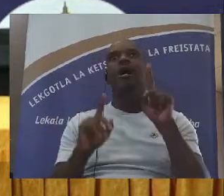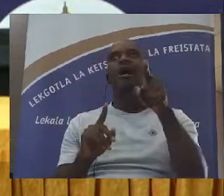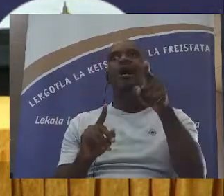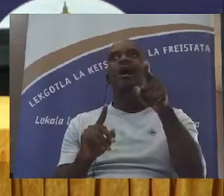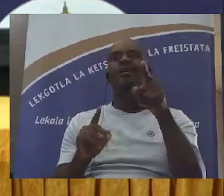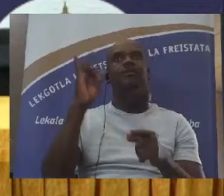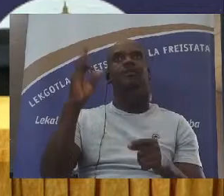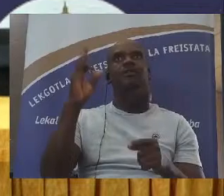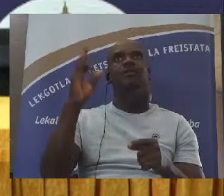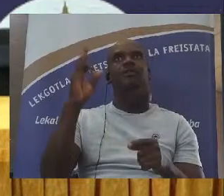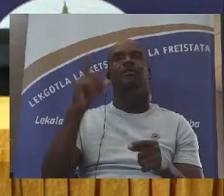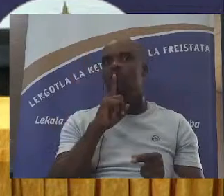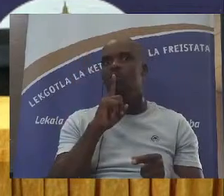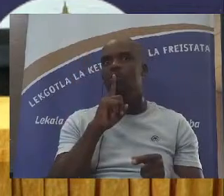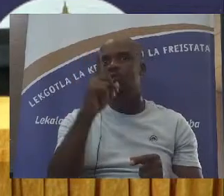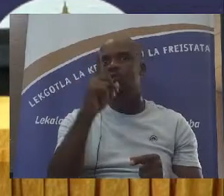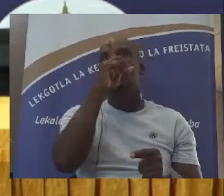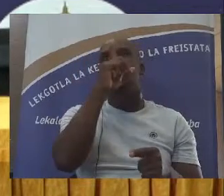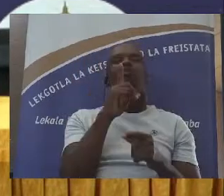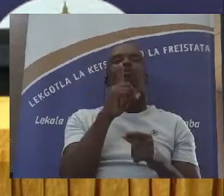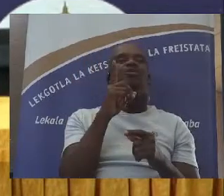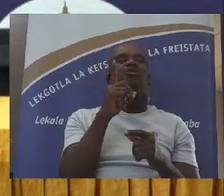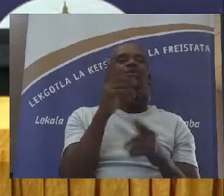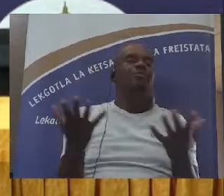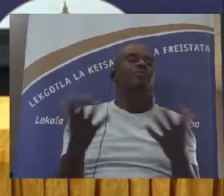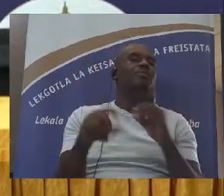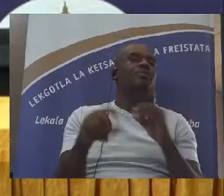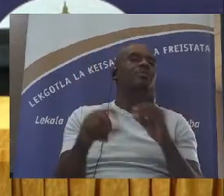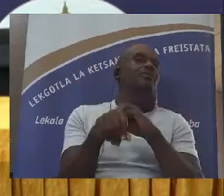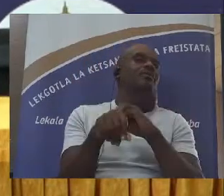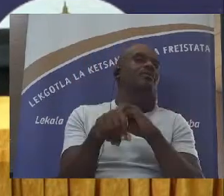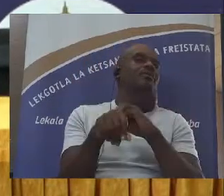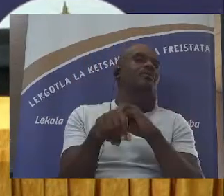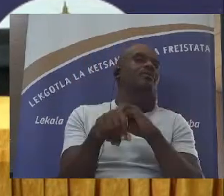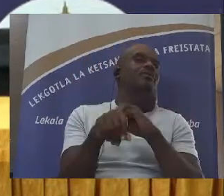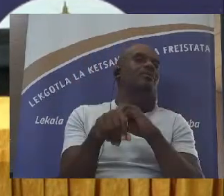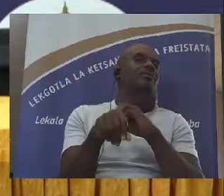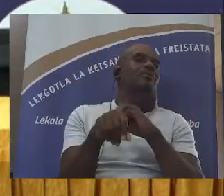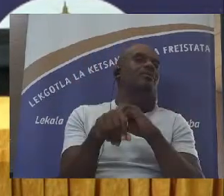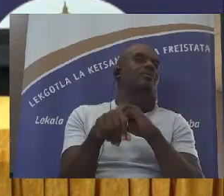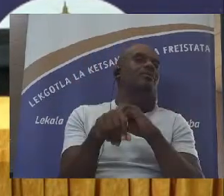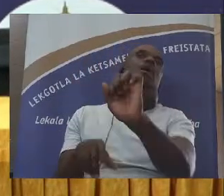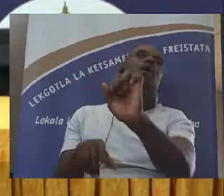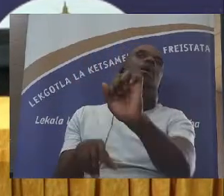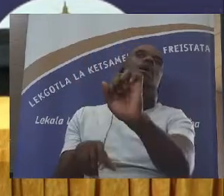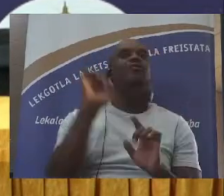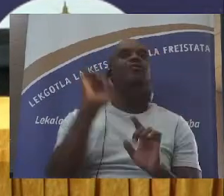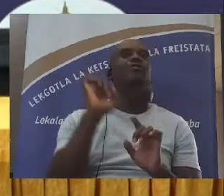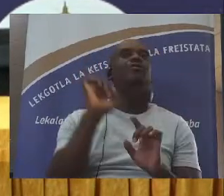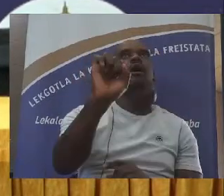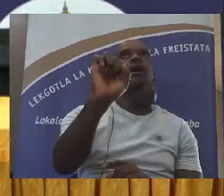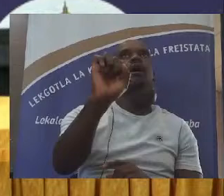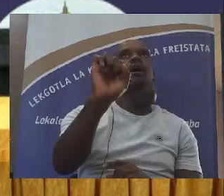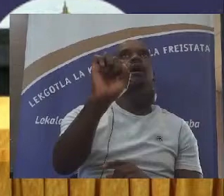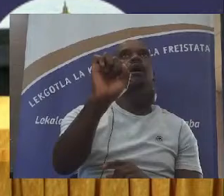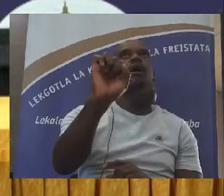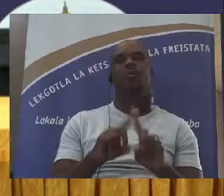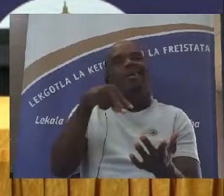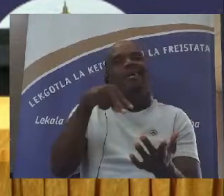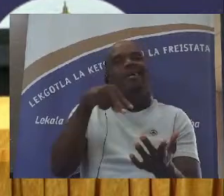speak to you, for you. You stand up and talk what is pertinent in your area of